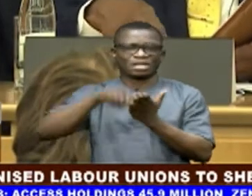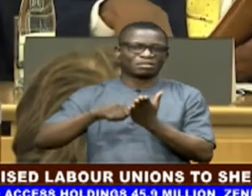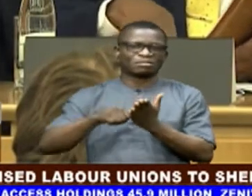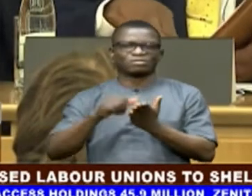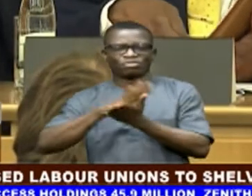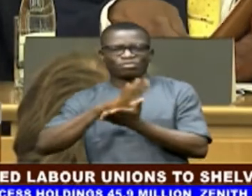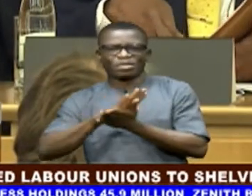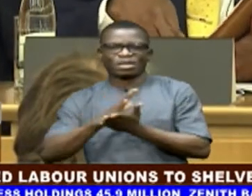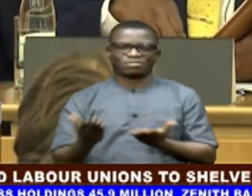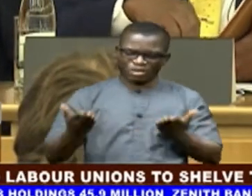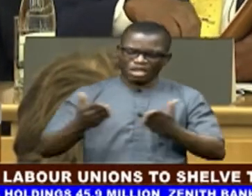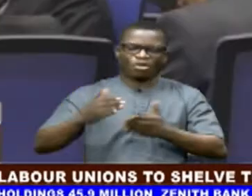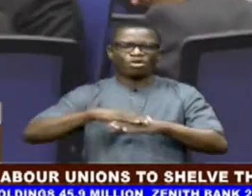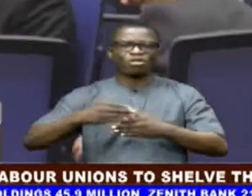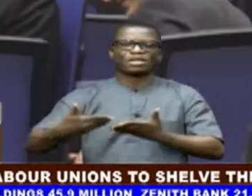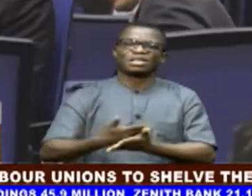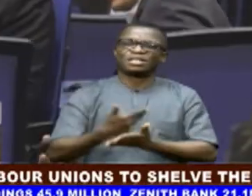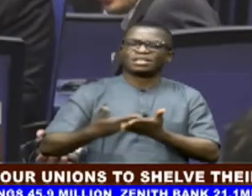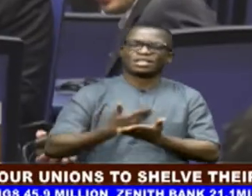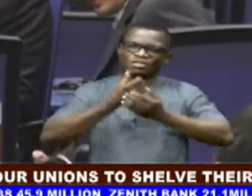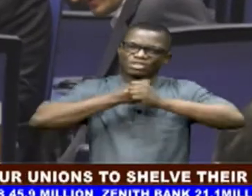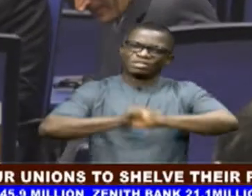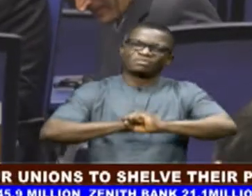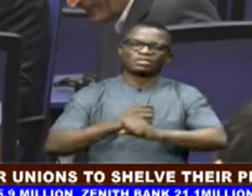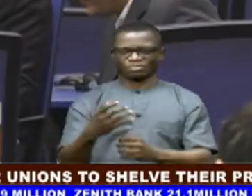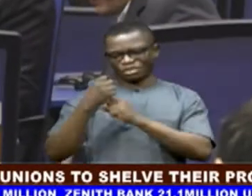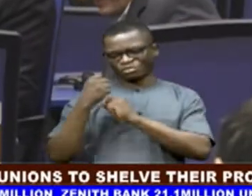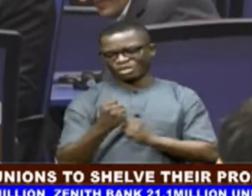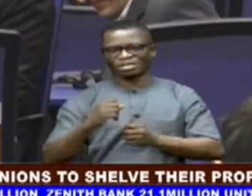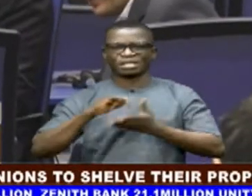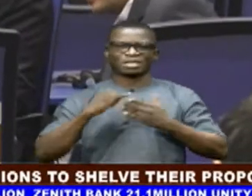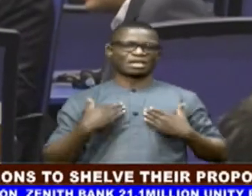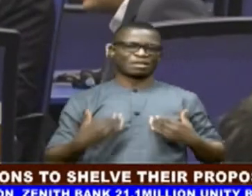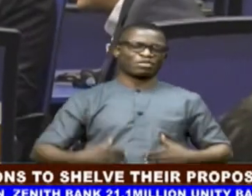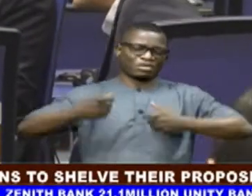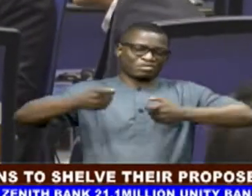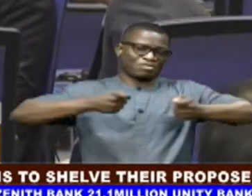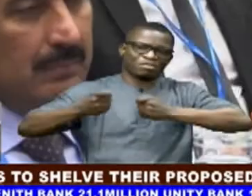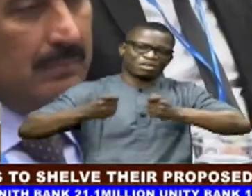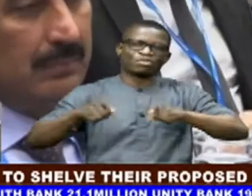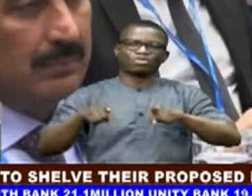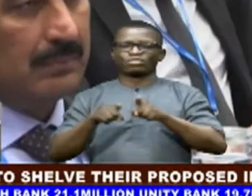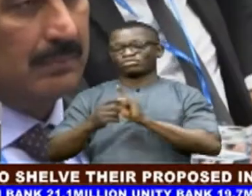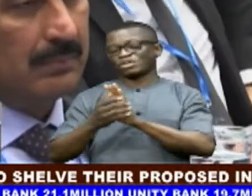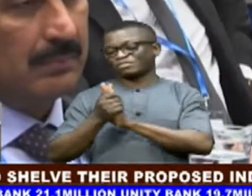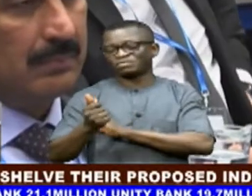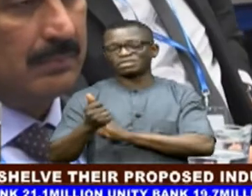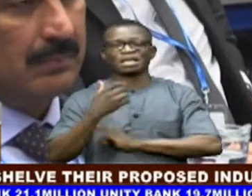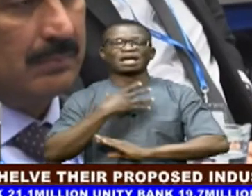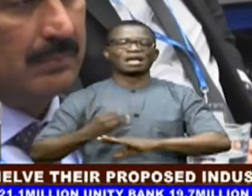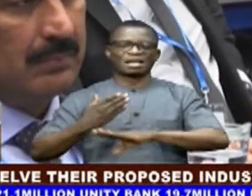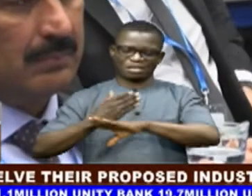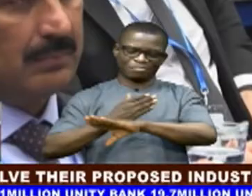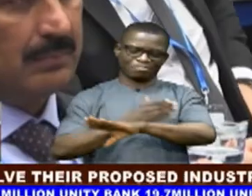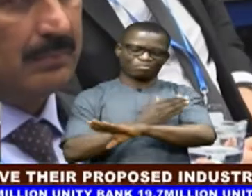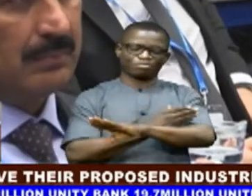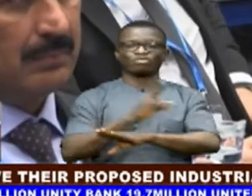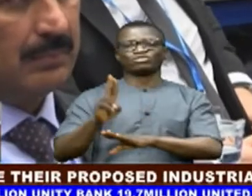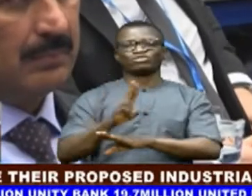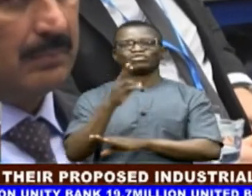on enhancing nuclear and radiation safety, strengthening of bodies' technical cooperation activities, as well as effectiveness and improving the efficiency